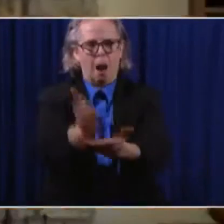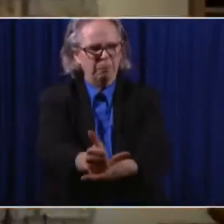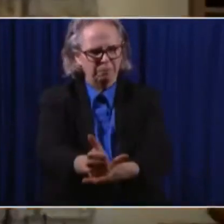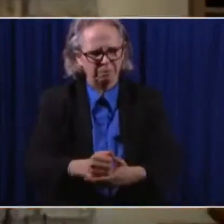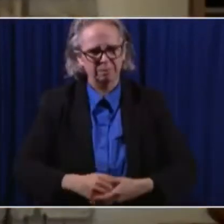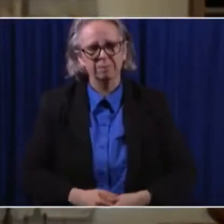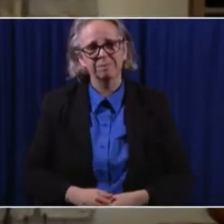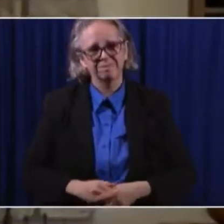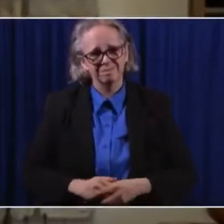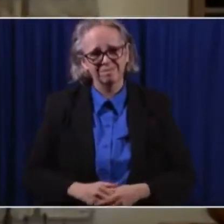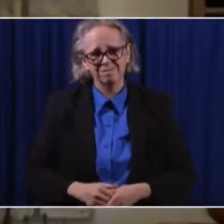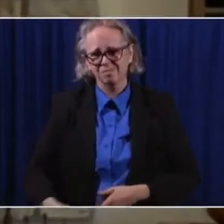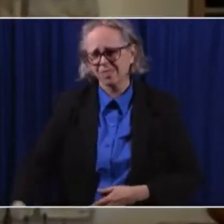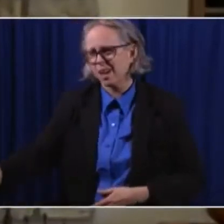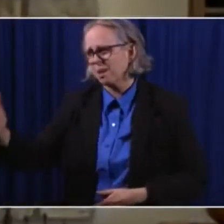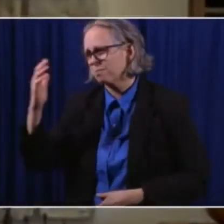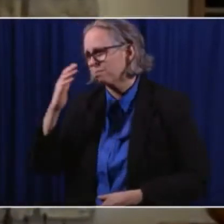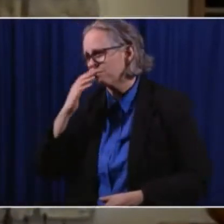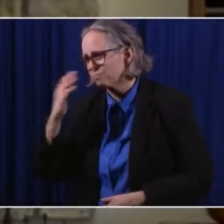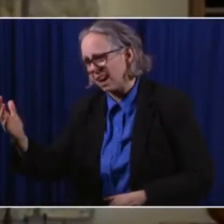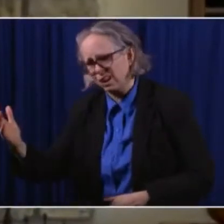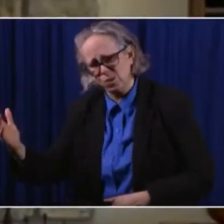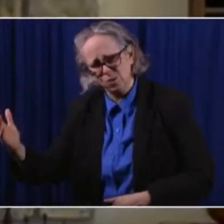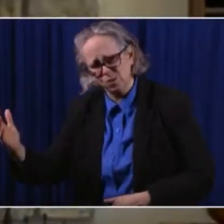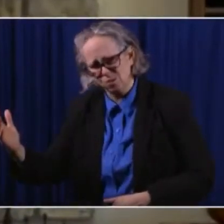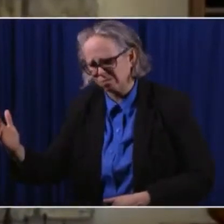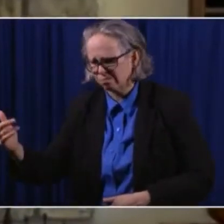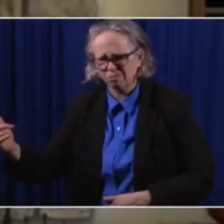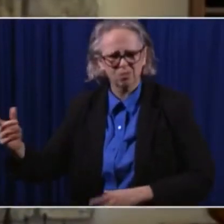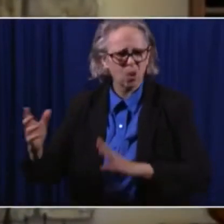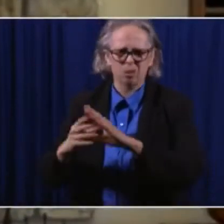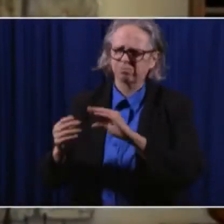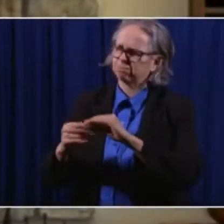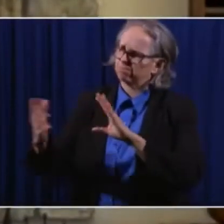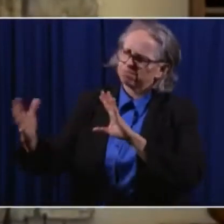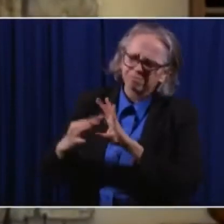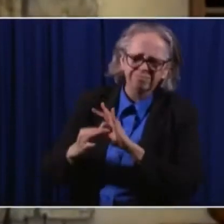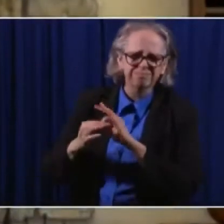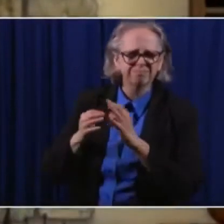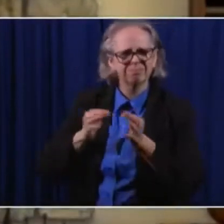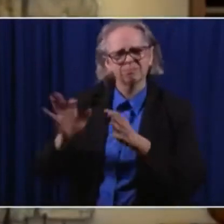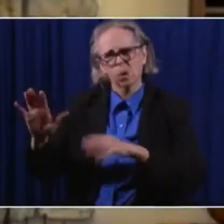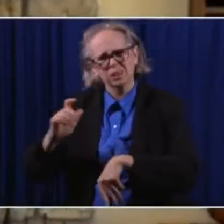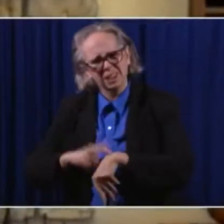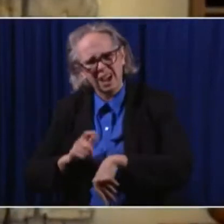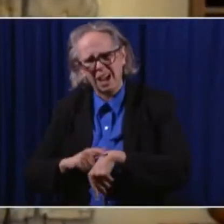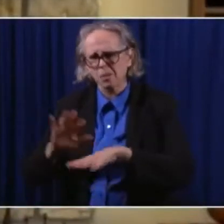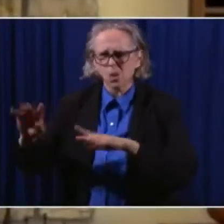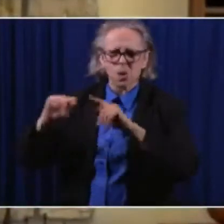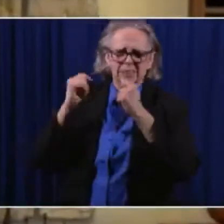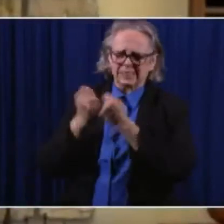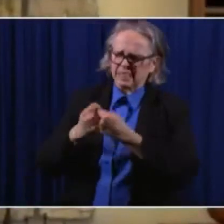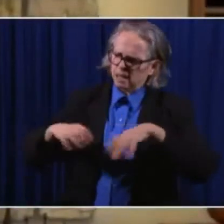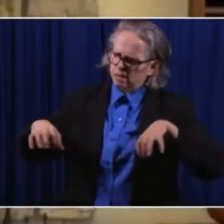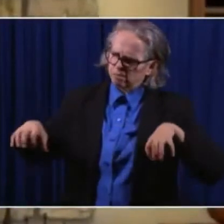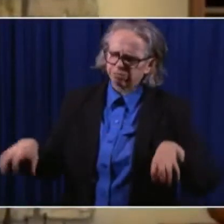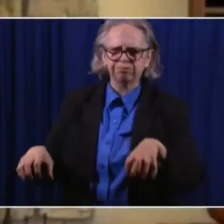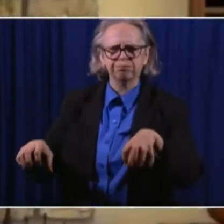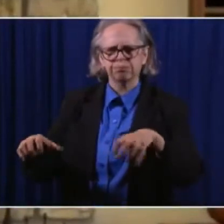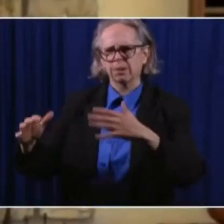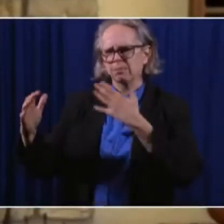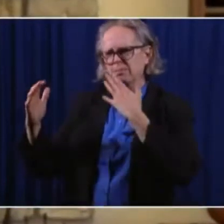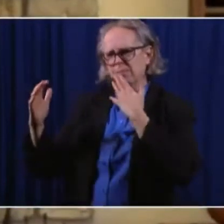Doctor, thank you very much. Thanks for being with us. Great to have you on the team. Department of Mental Health and Addiction